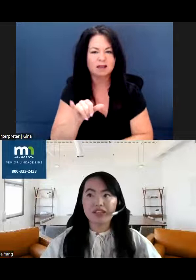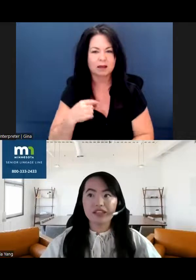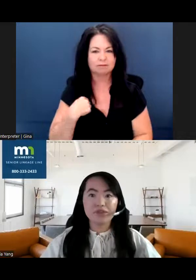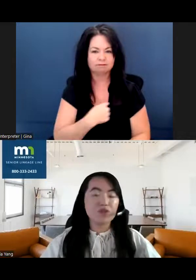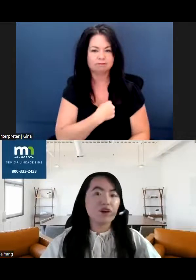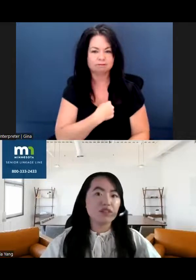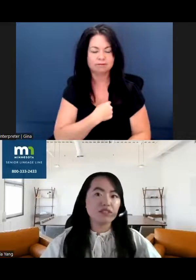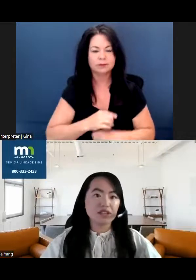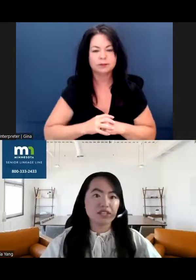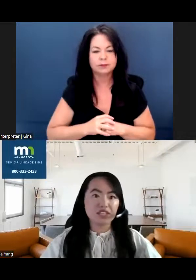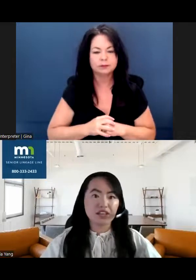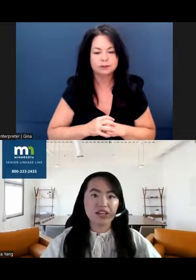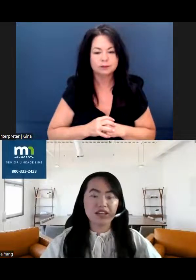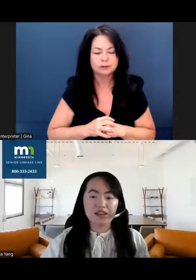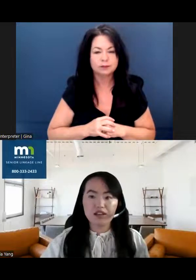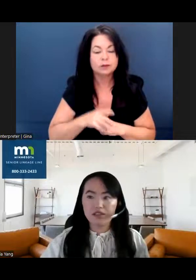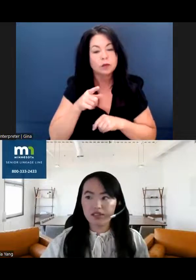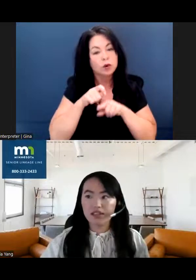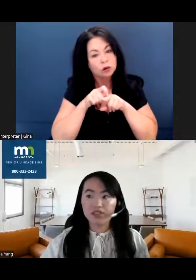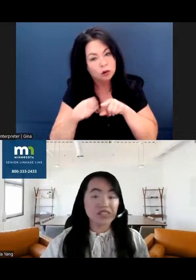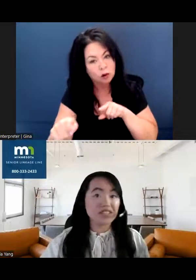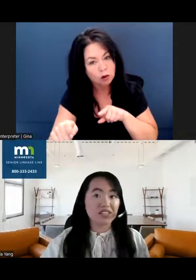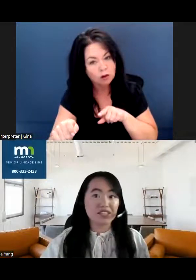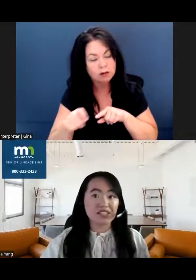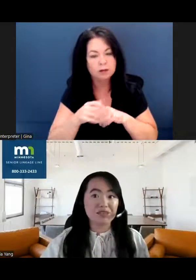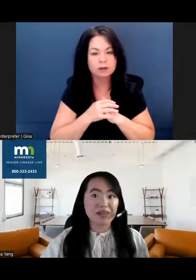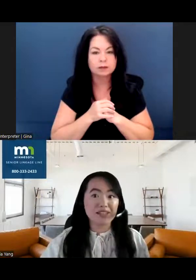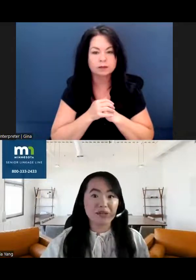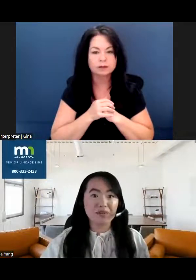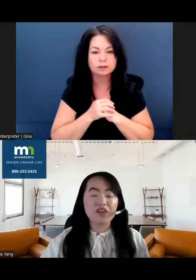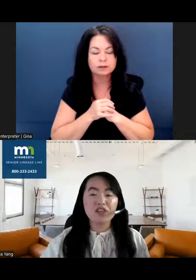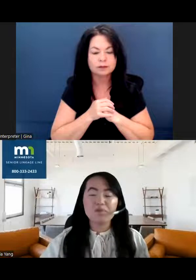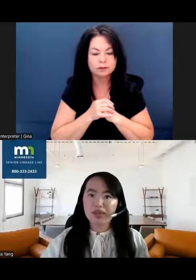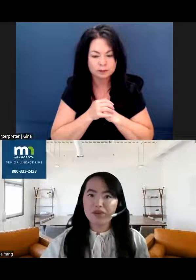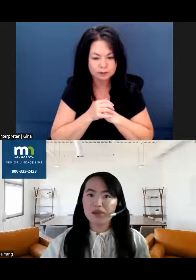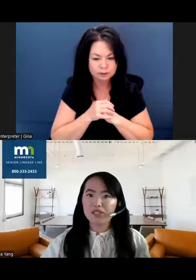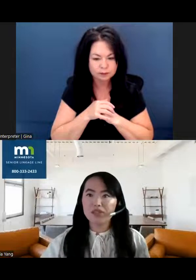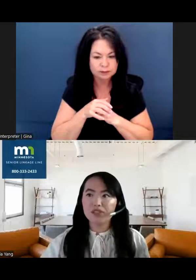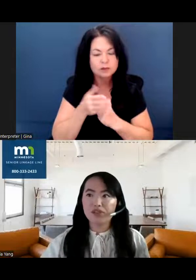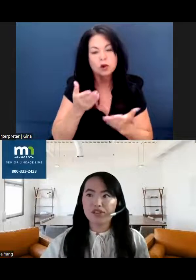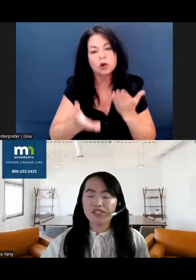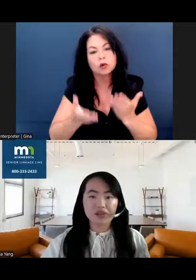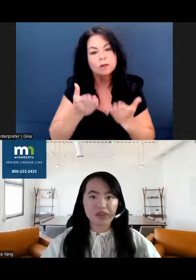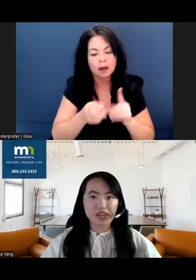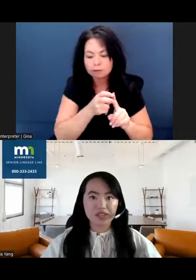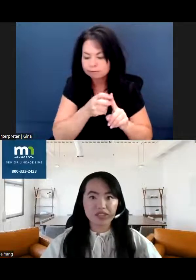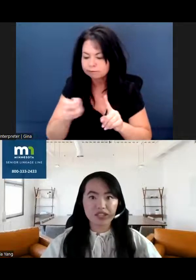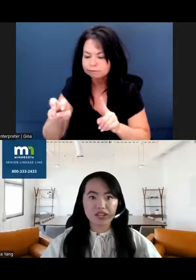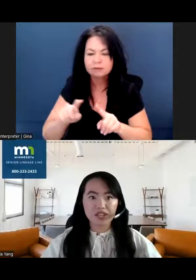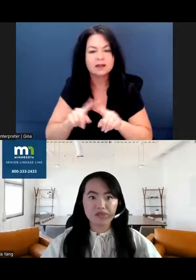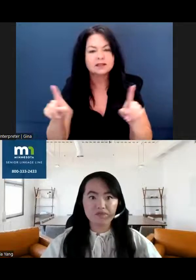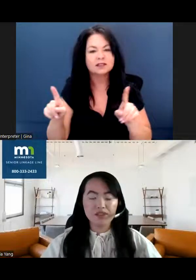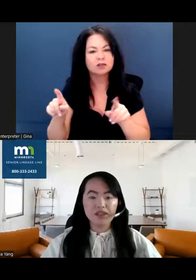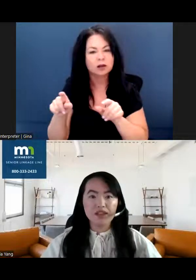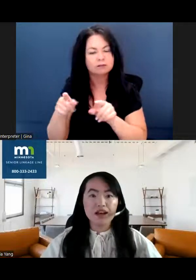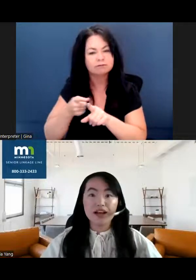that when you call the Senior LinkAge LiNE and the Trellis agency is backed up, you may get routed to a different area agency on